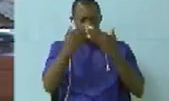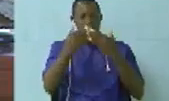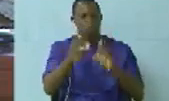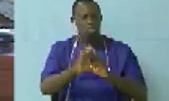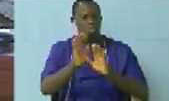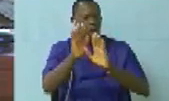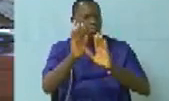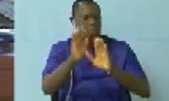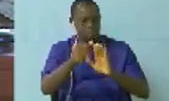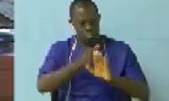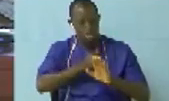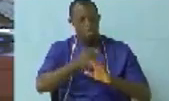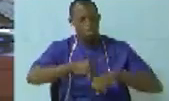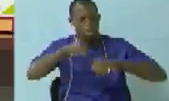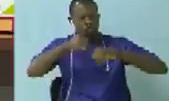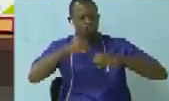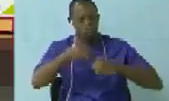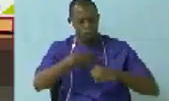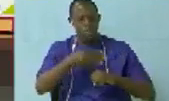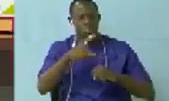my boss. I